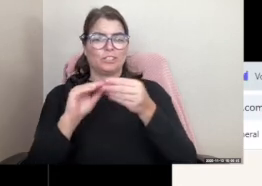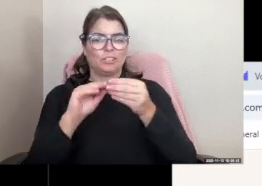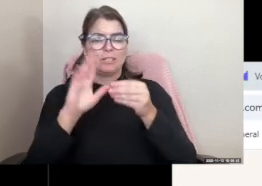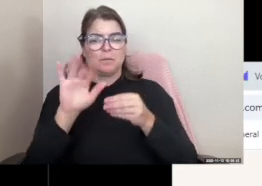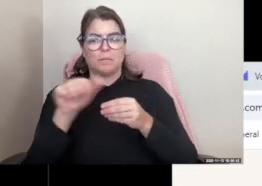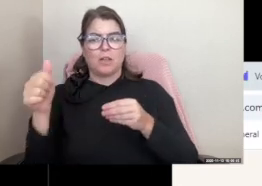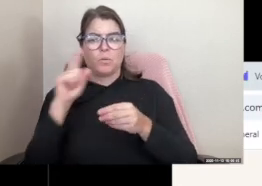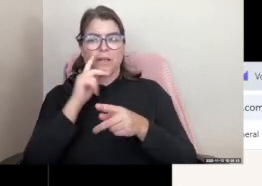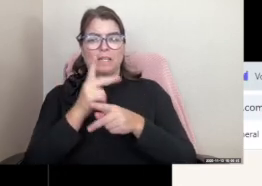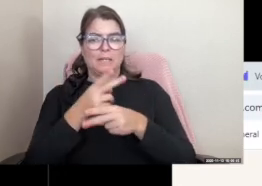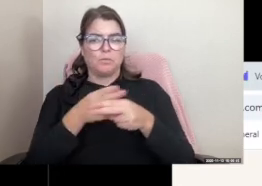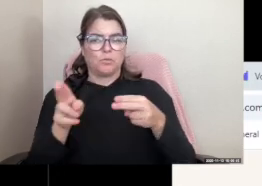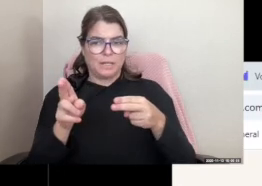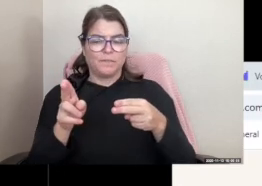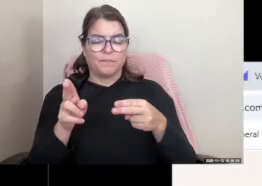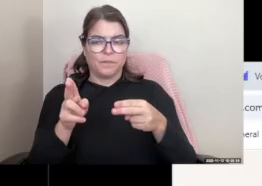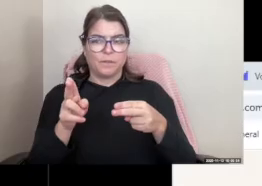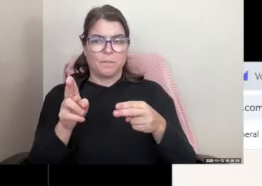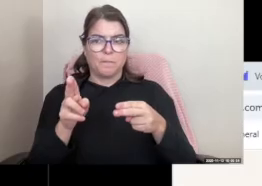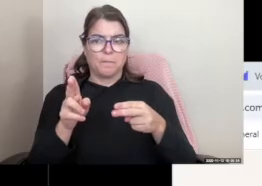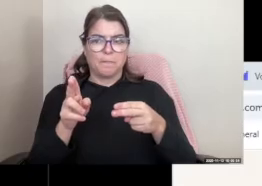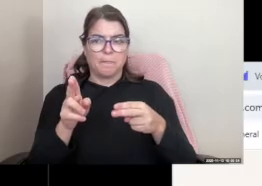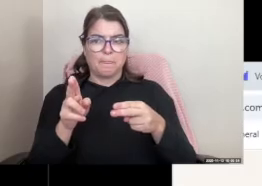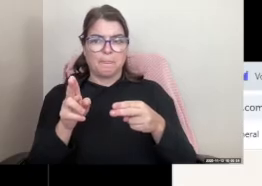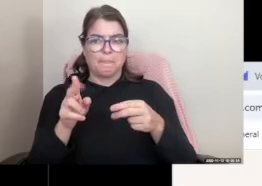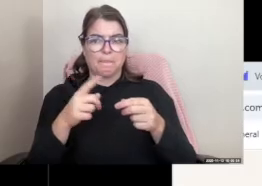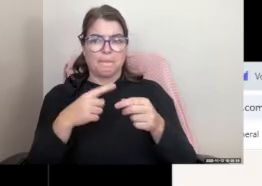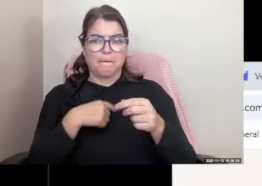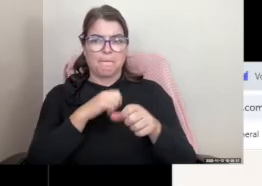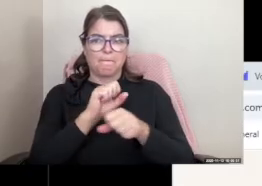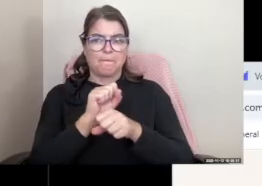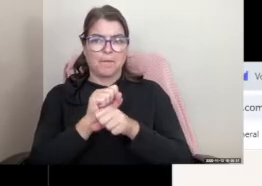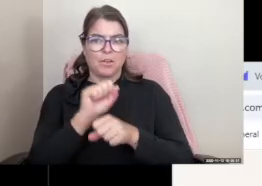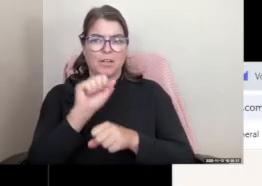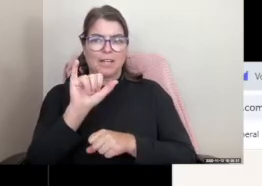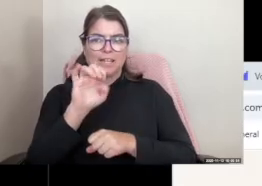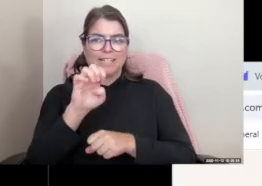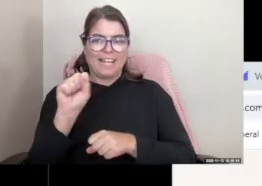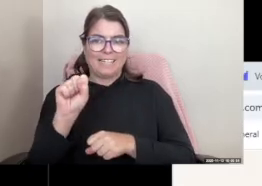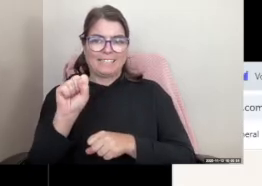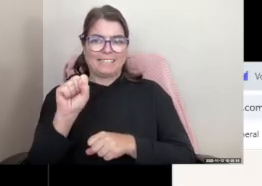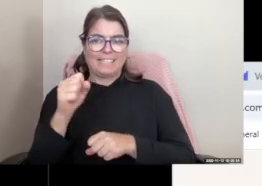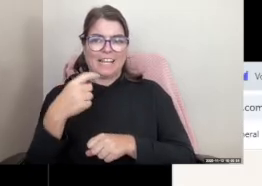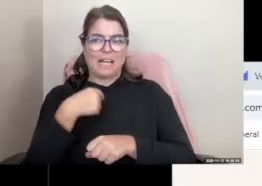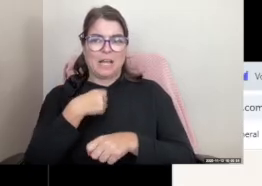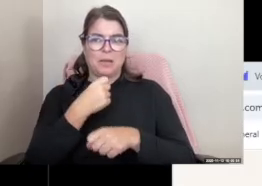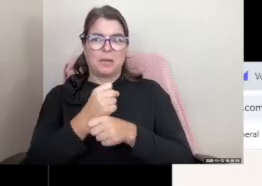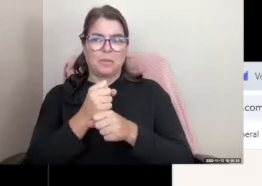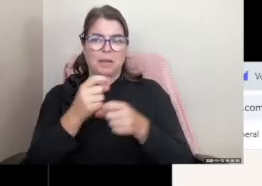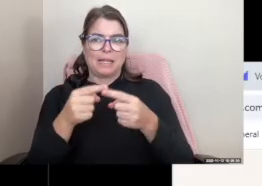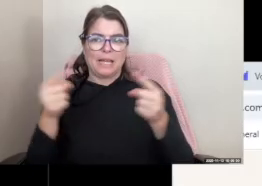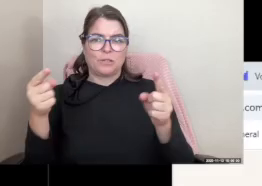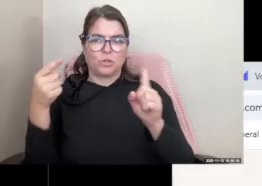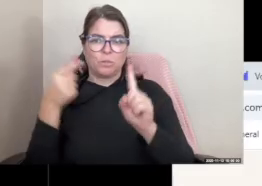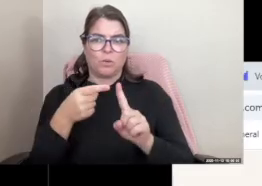Sir, you'd been waiting patiently. Would you like to speak? Yeah, I think some of the points were covered by others, so I just lowered it, but I